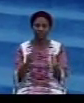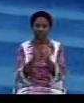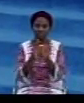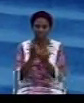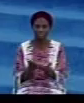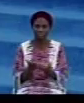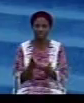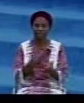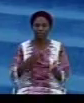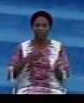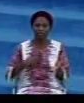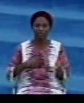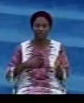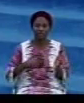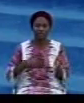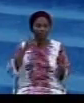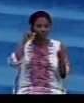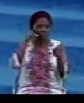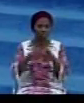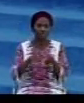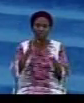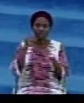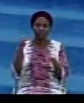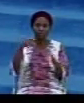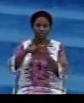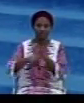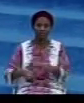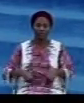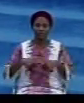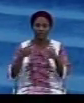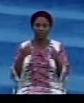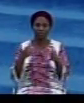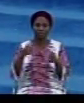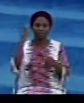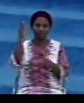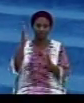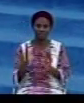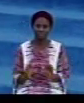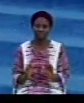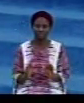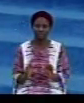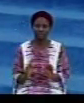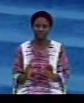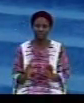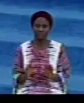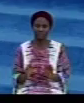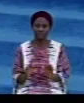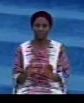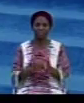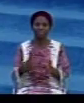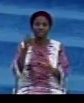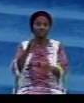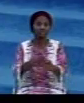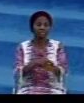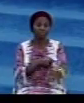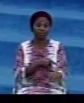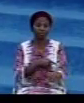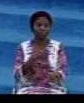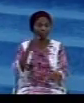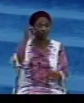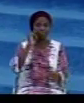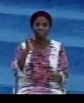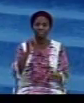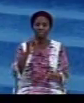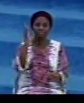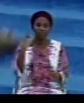ni o wa ni Ikirun region in Osun state. O ti pe tin so fun mi pe ese ti mo nse ko sagbara nbe kin